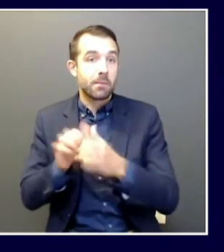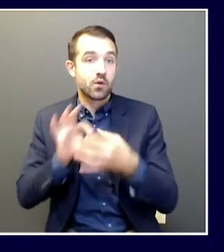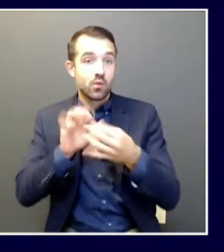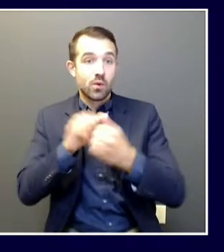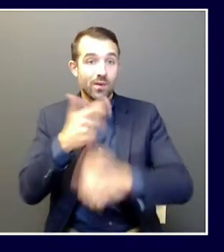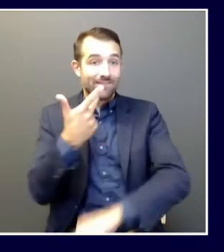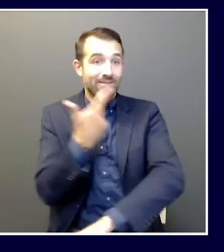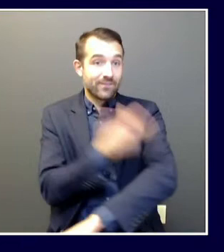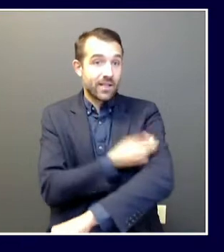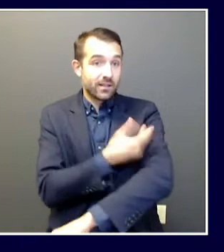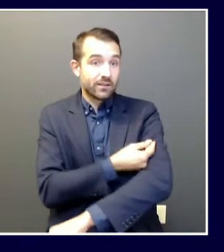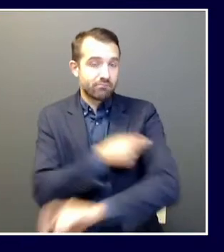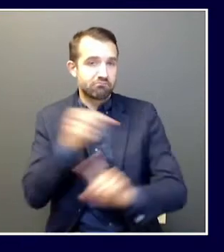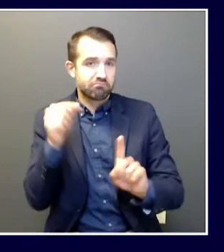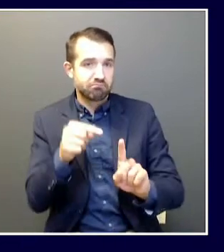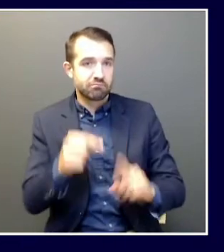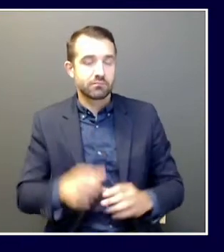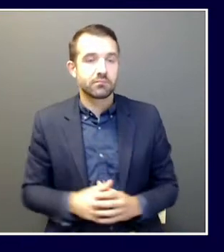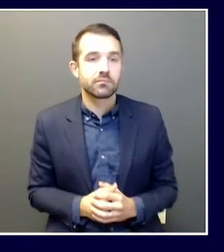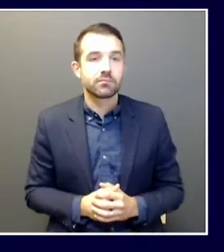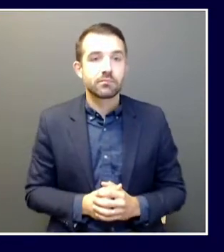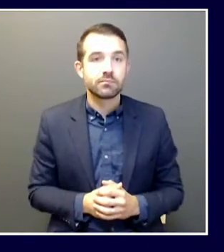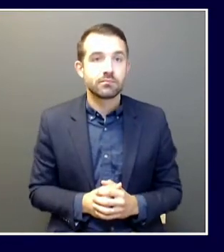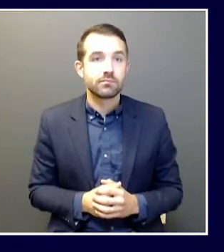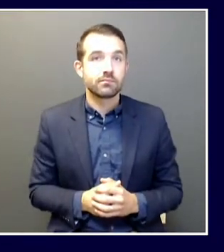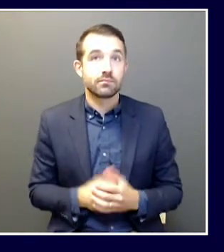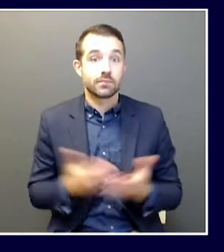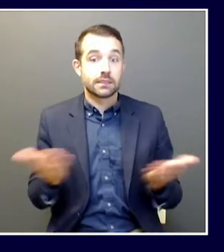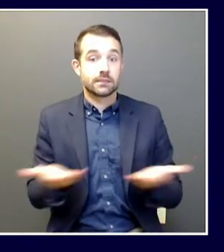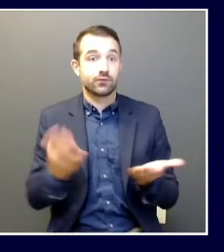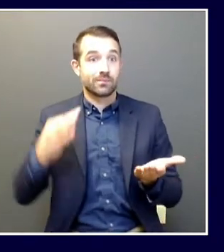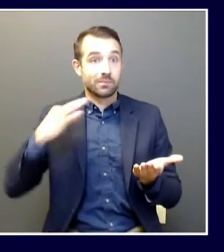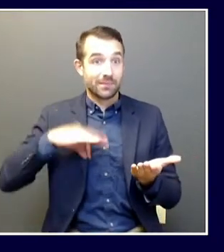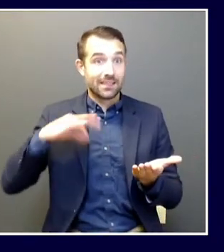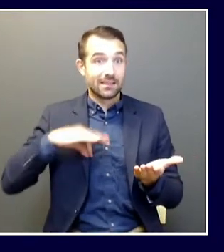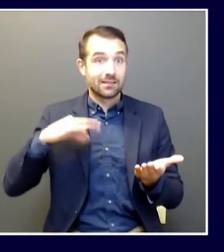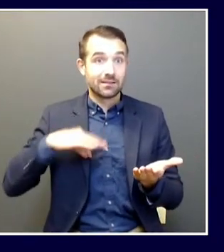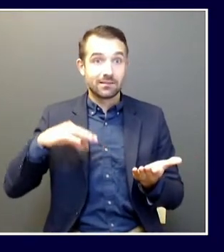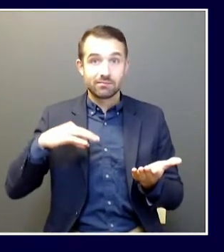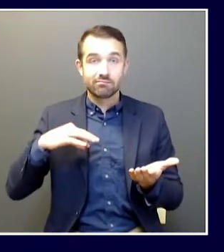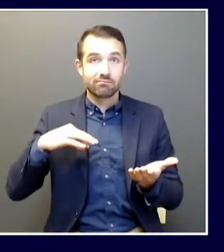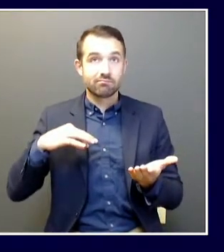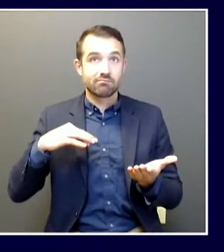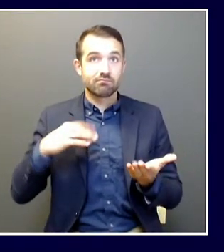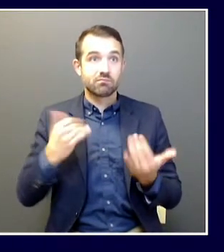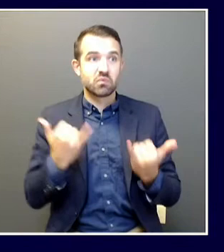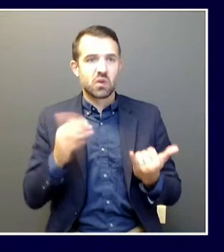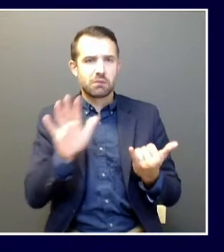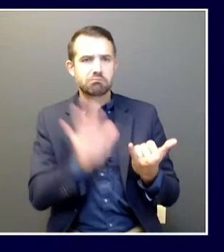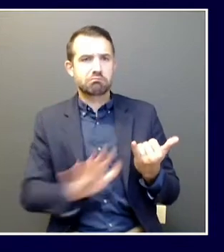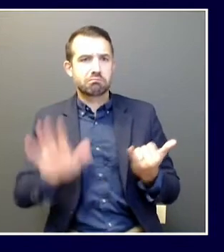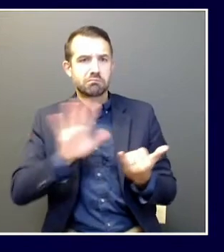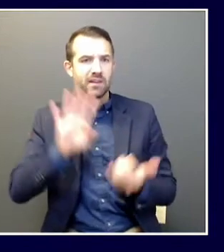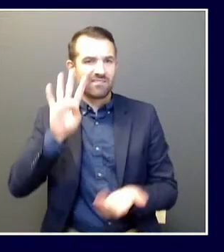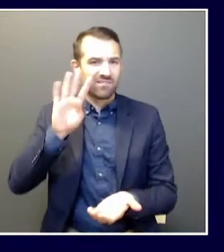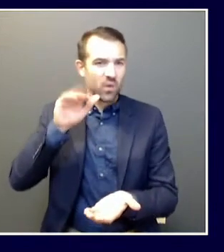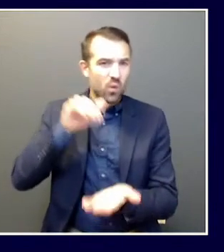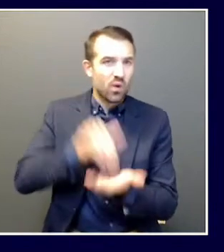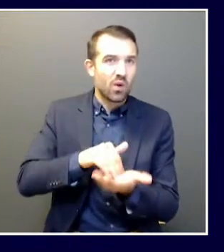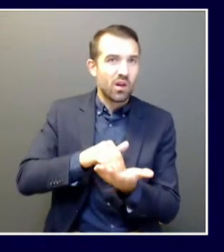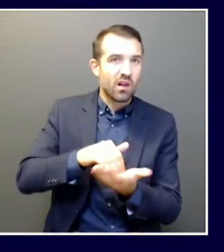vaccinations. Overall, as a state, Maine is currently administering 4,008 doses per